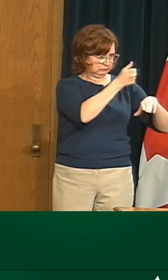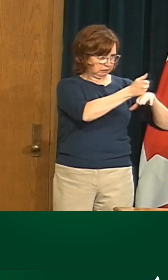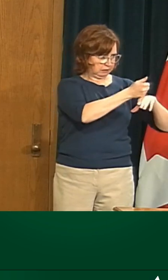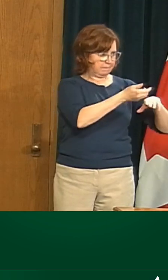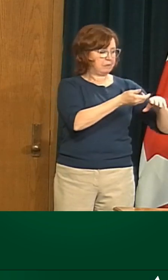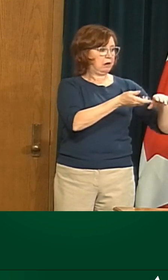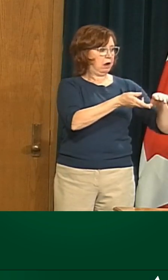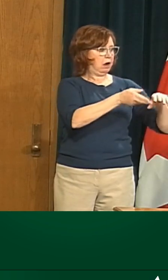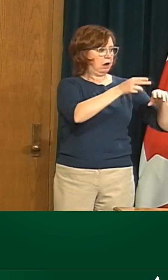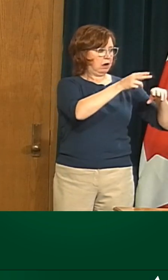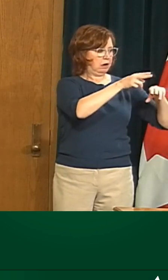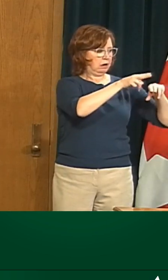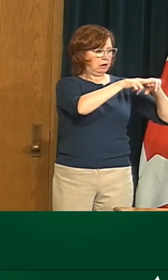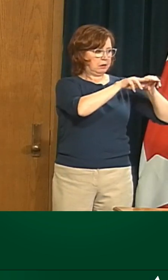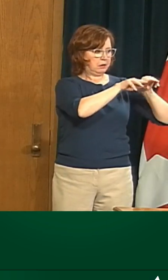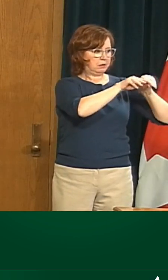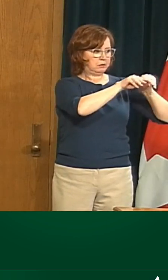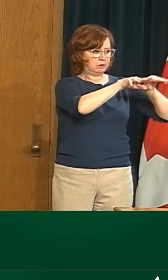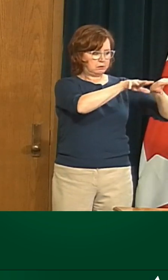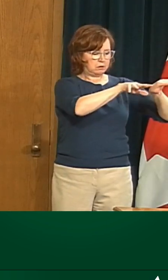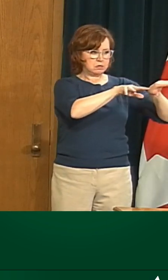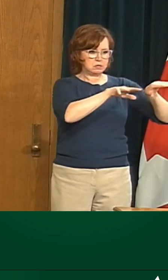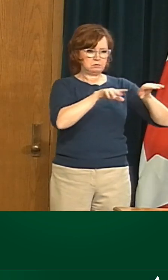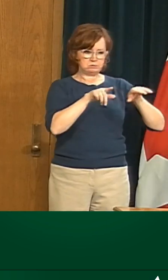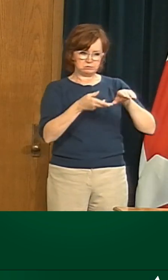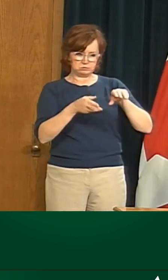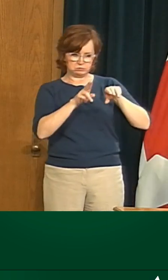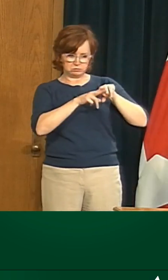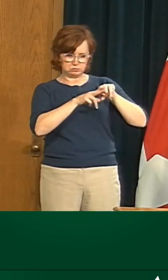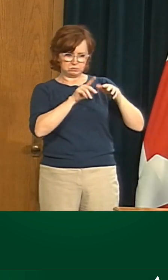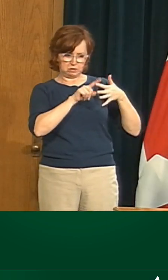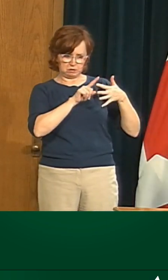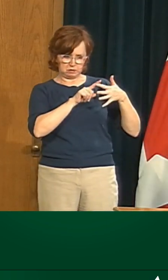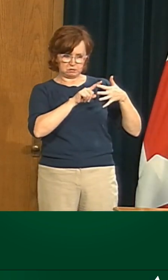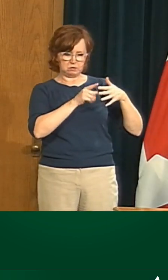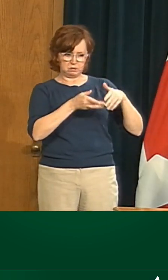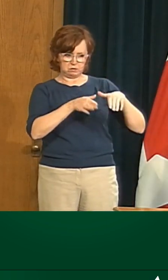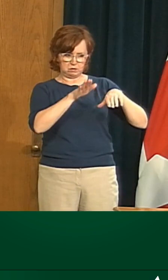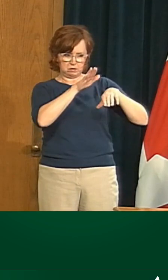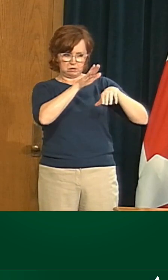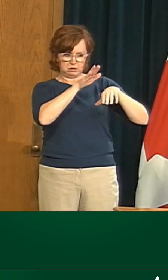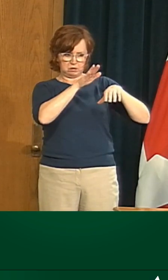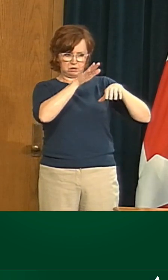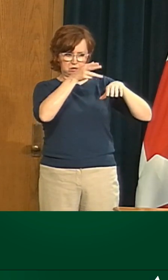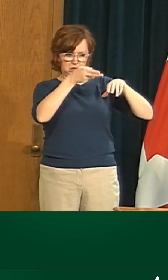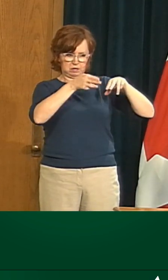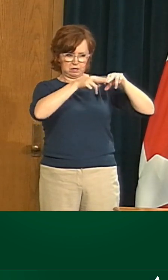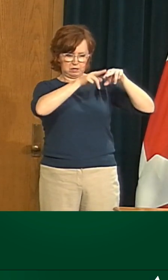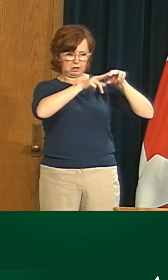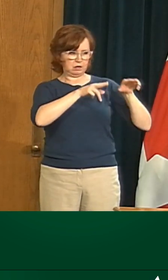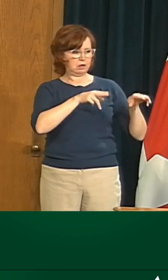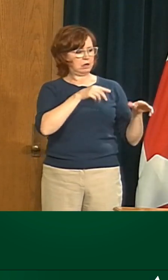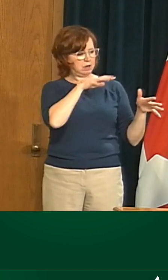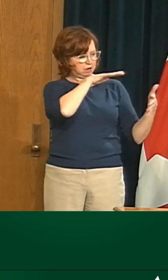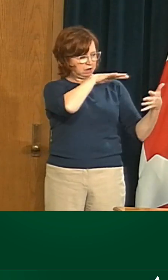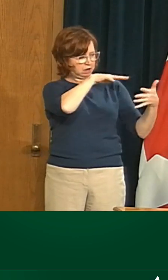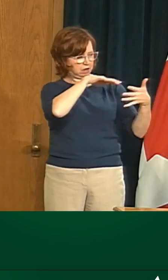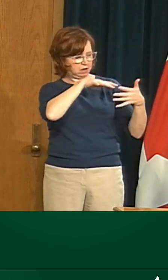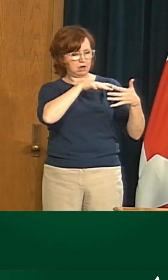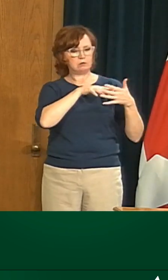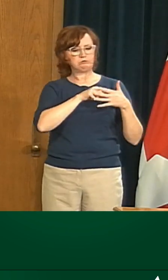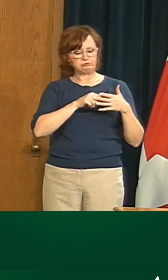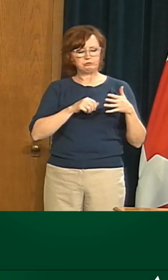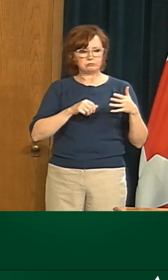but a manageable increase here in the province that we would then have a good look at the next phase. I don't think we would be looking